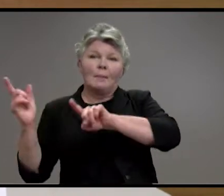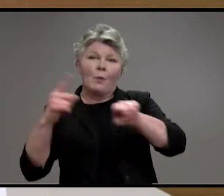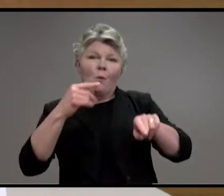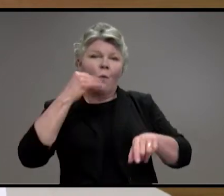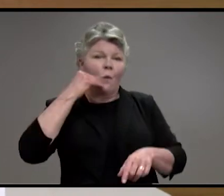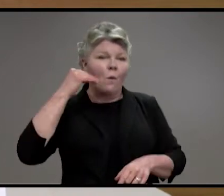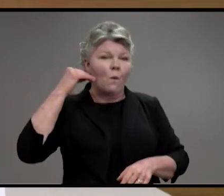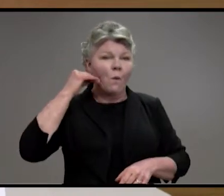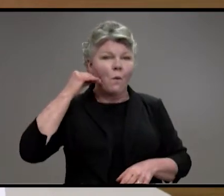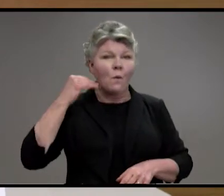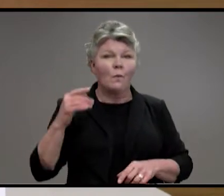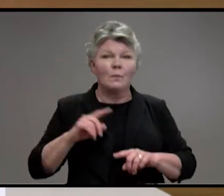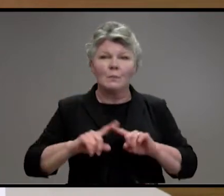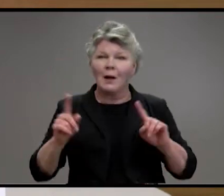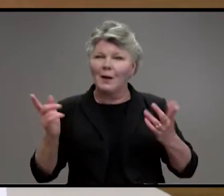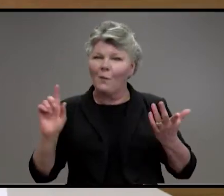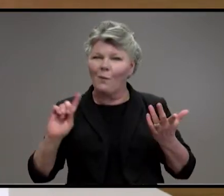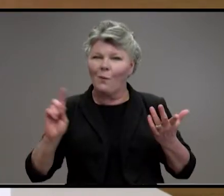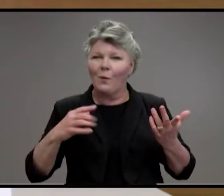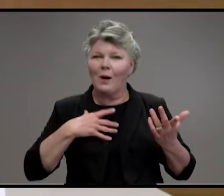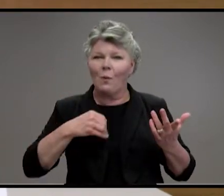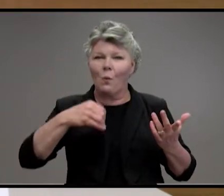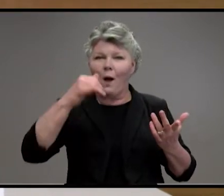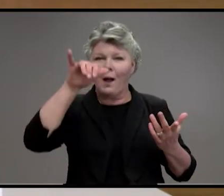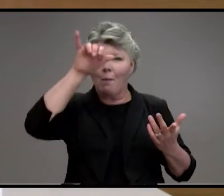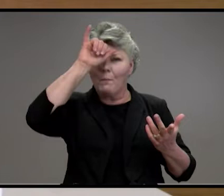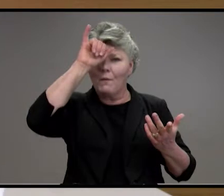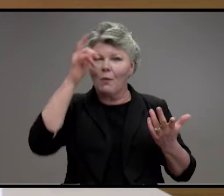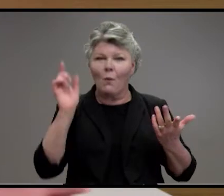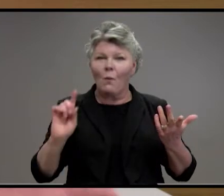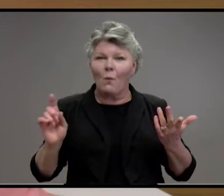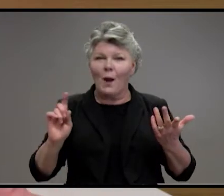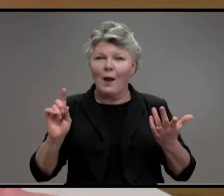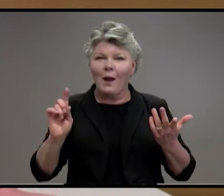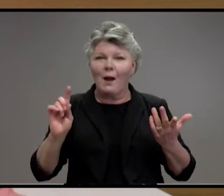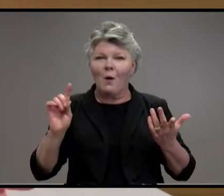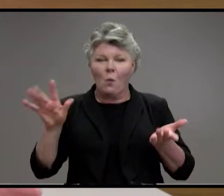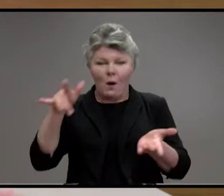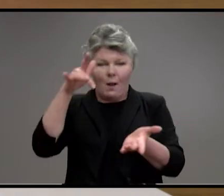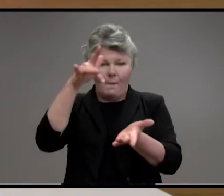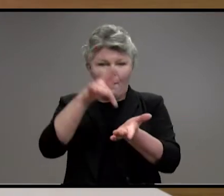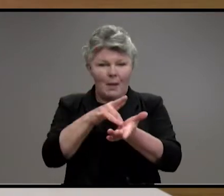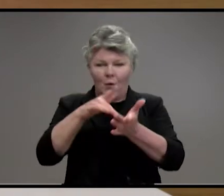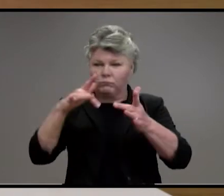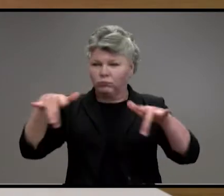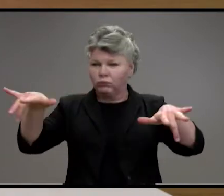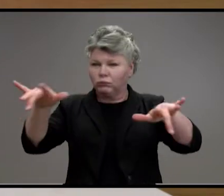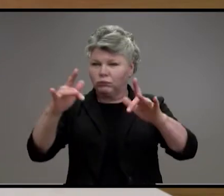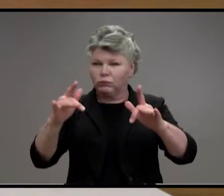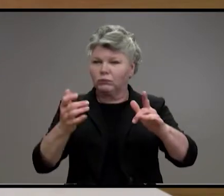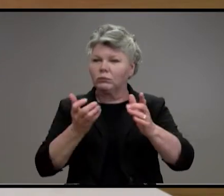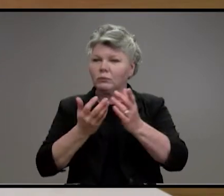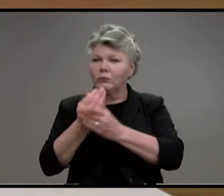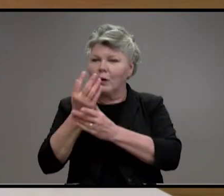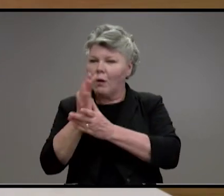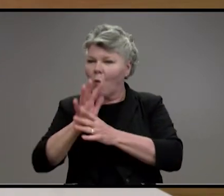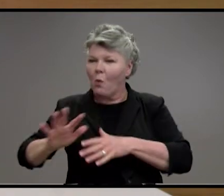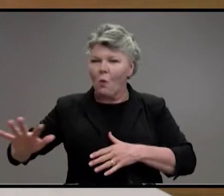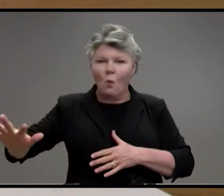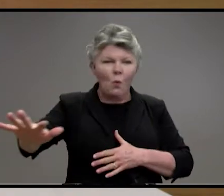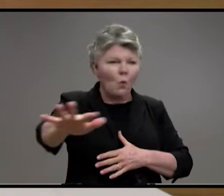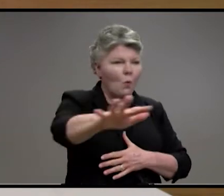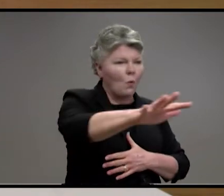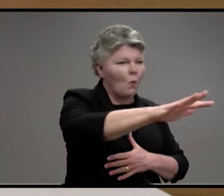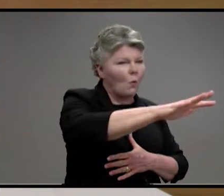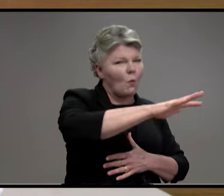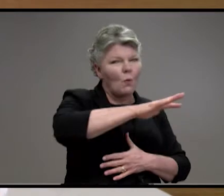first, the white buffalo. We found ourselves in the middle of nowhere, surrounded by pastures on every side.